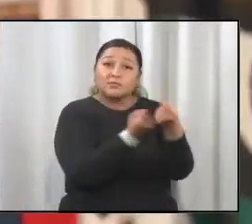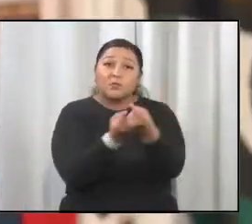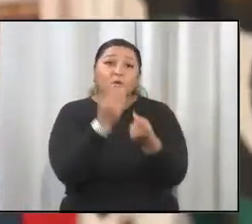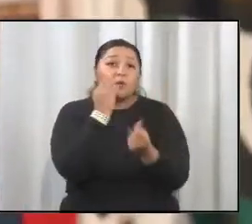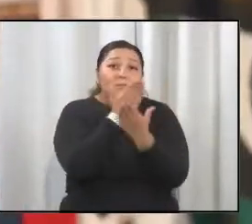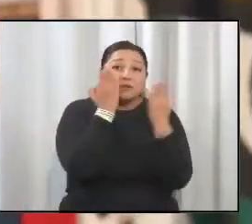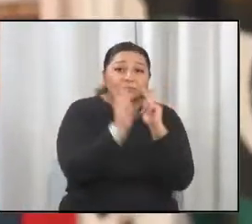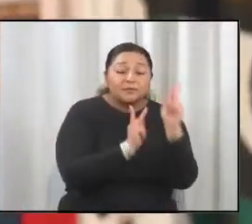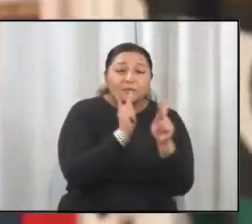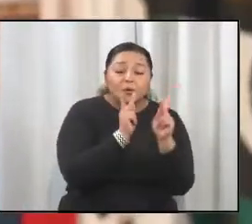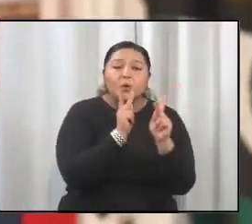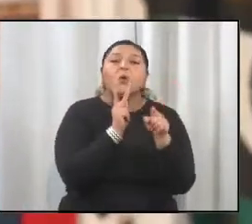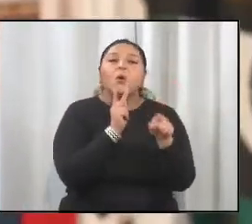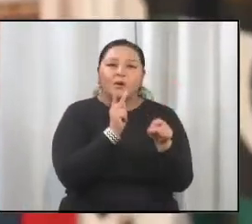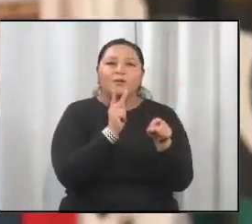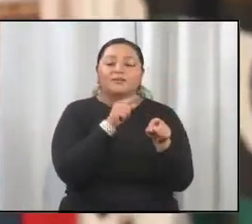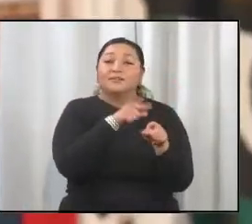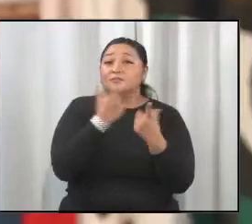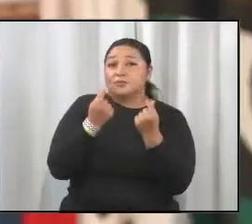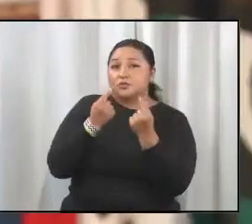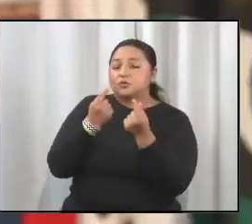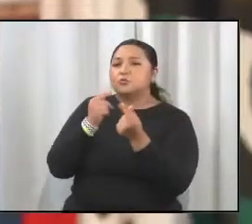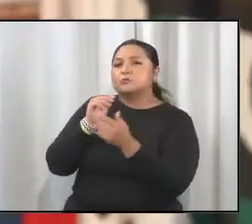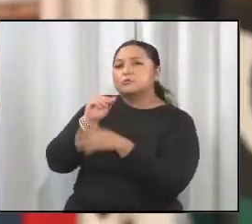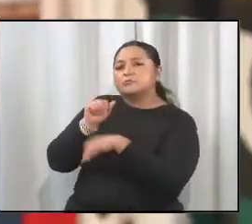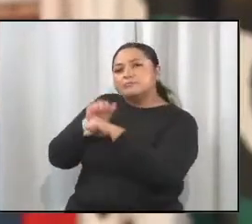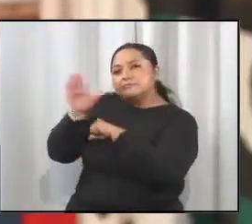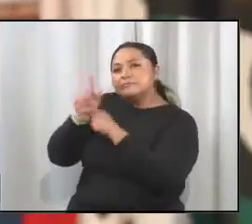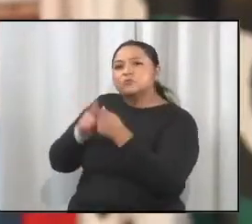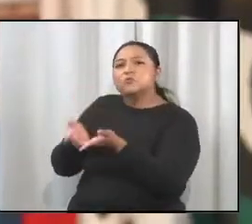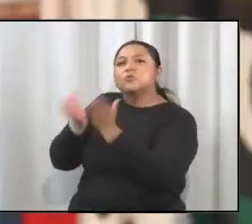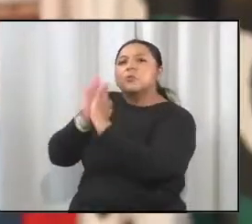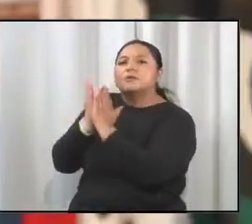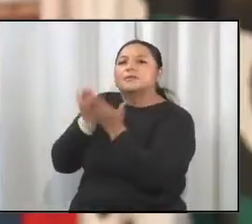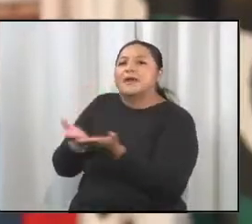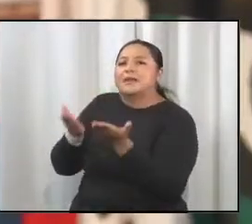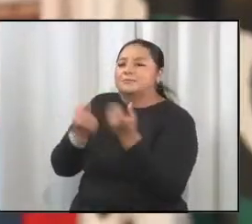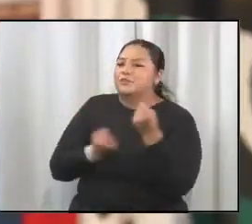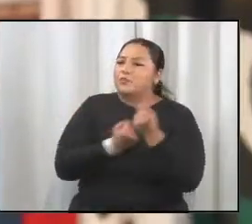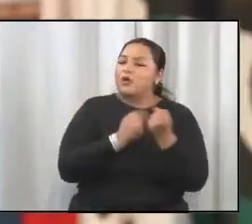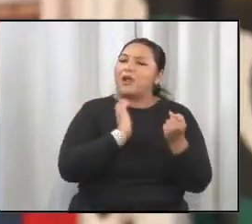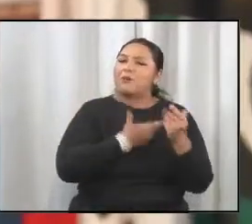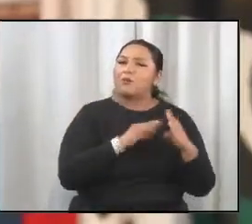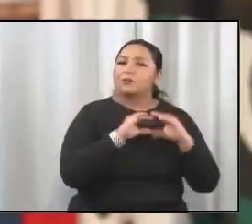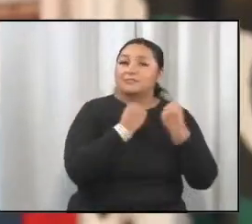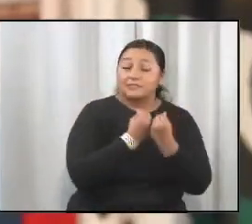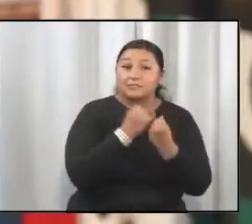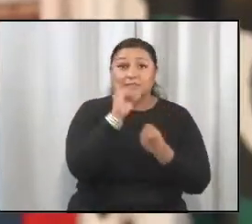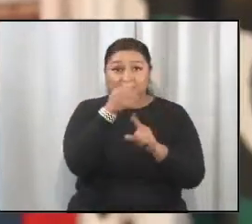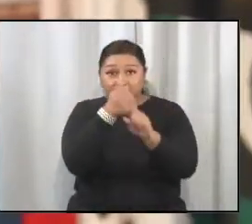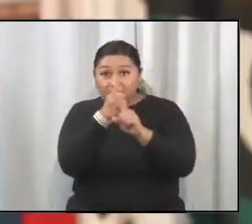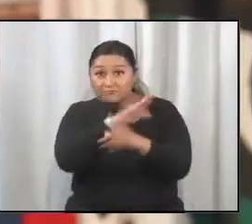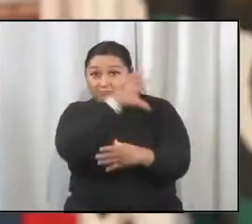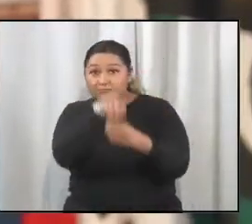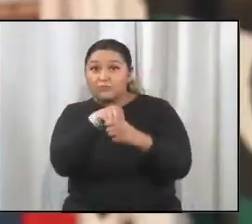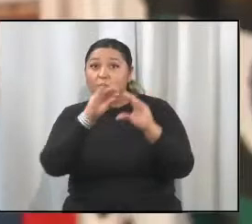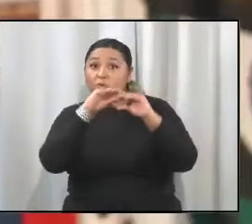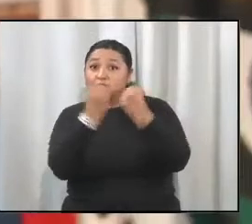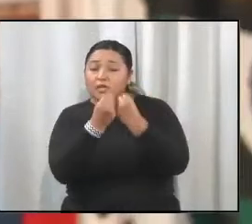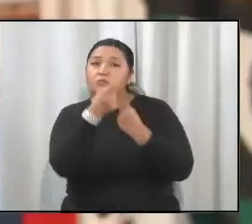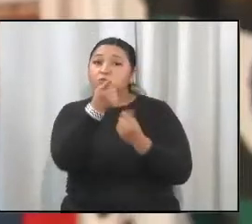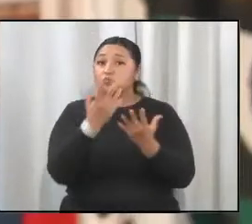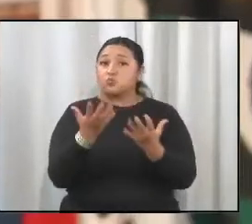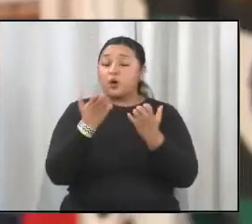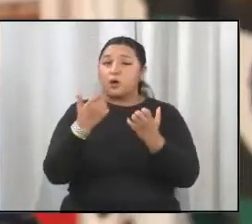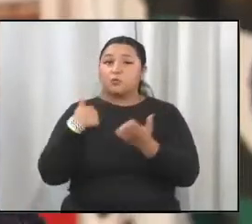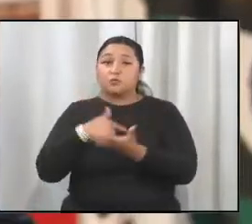form, organizations can request items to further support their own mission. If you're a part of a local organization and you're interested in receiving some